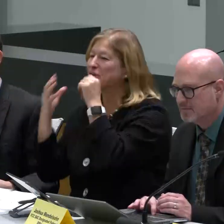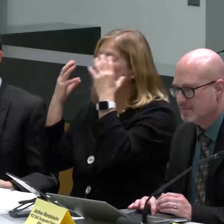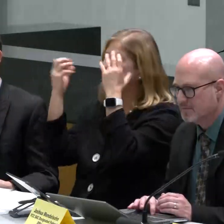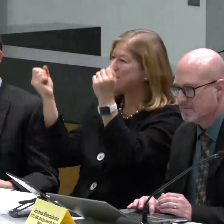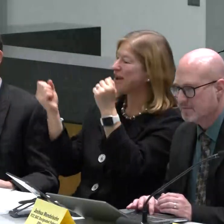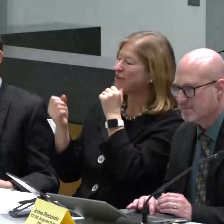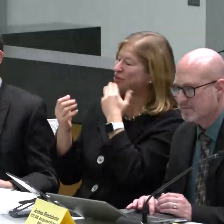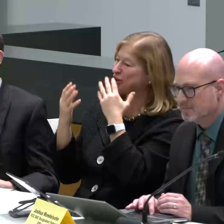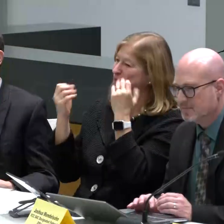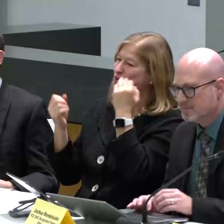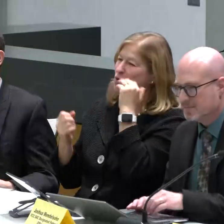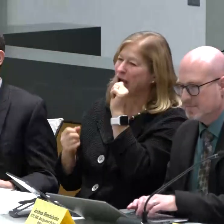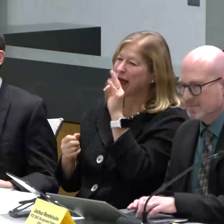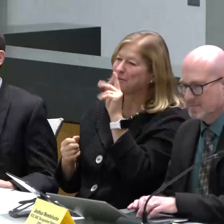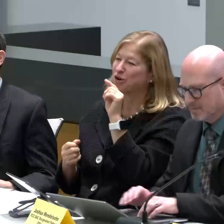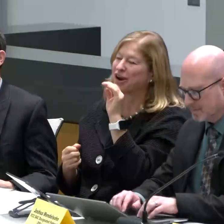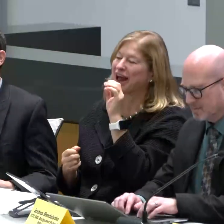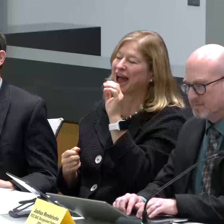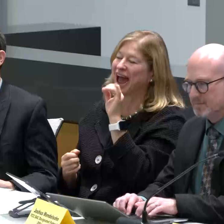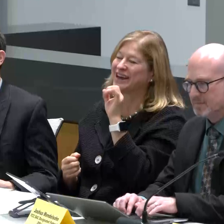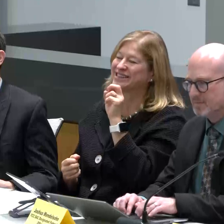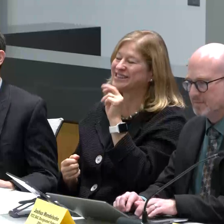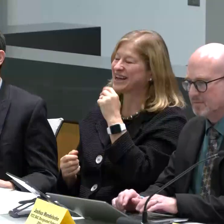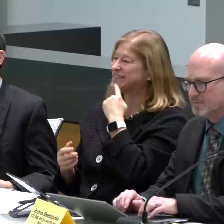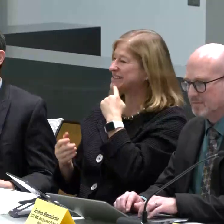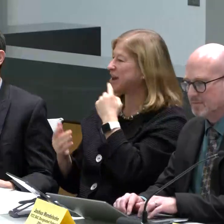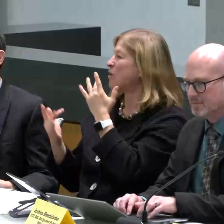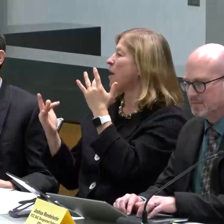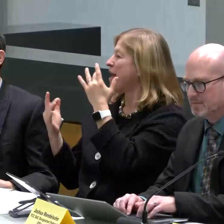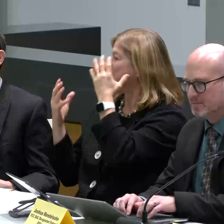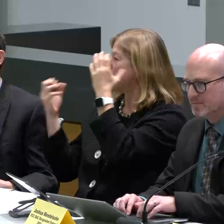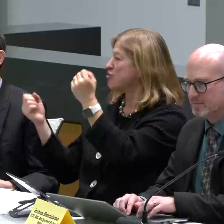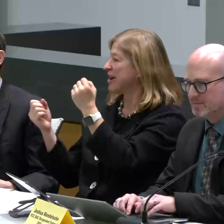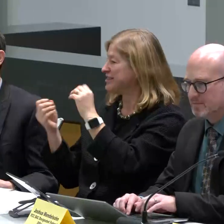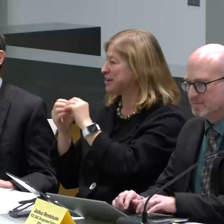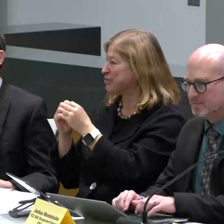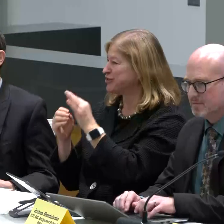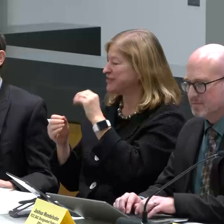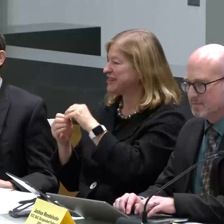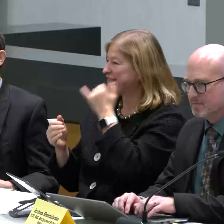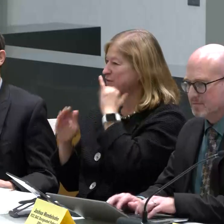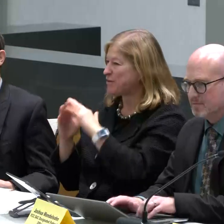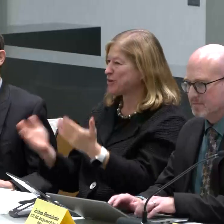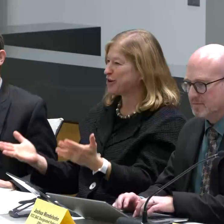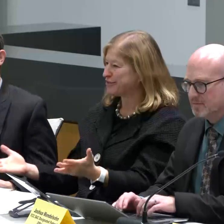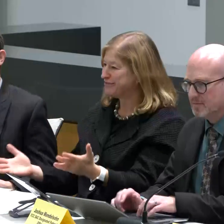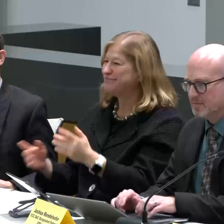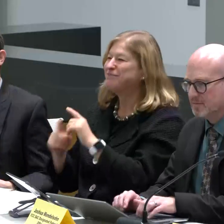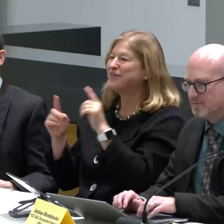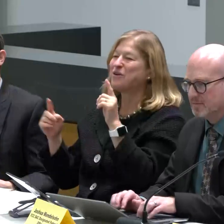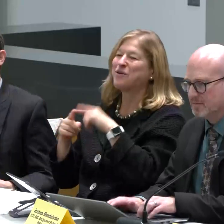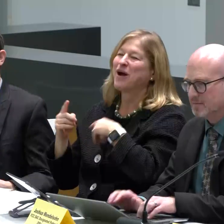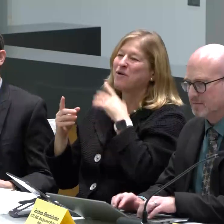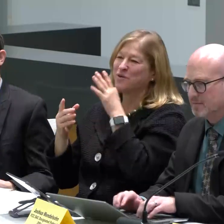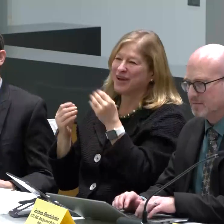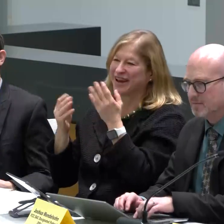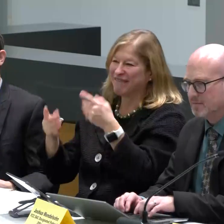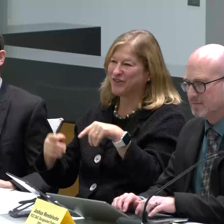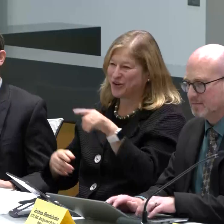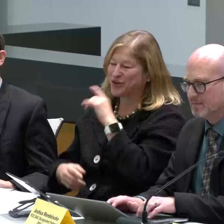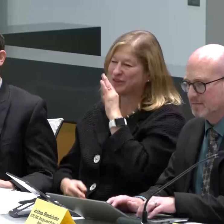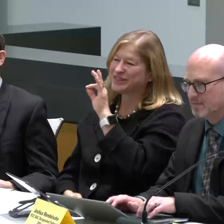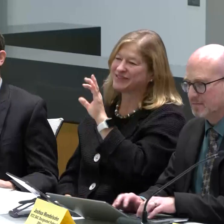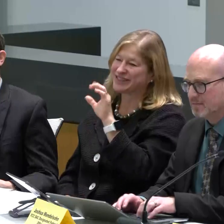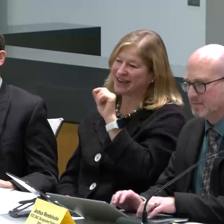I do not have the phone number in front of me, and unfortunately don't have the greatest memory. As Albert Einstein said, why memorize numbers if they're in the phone